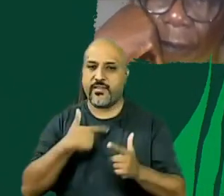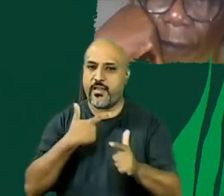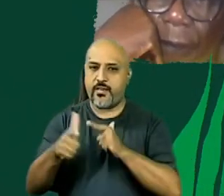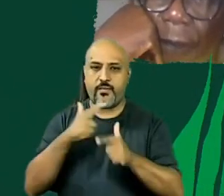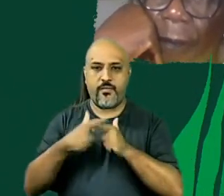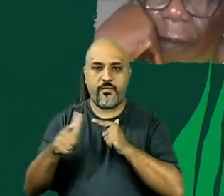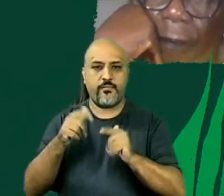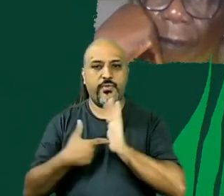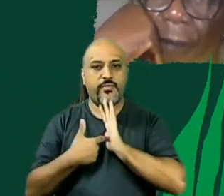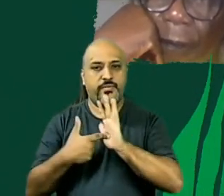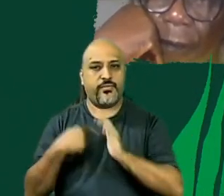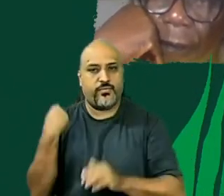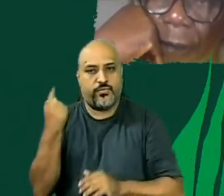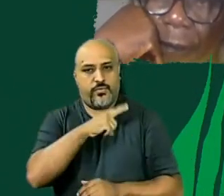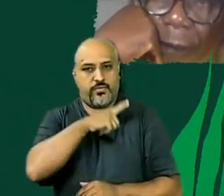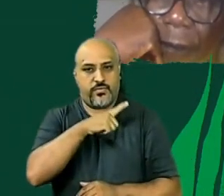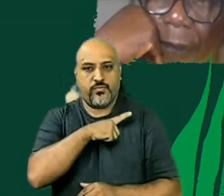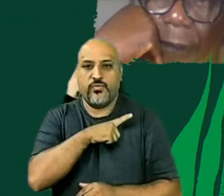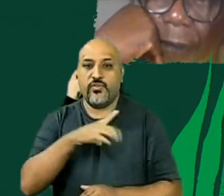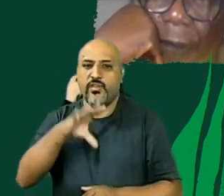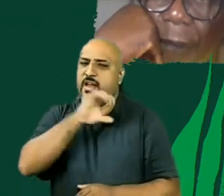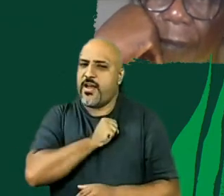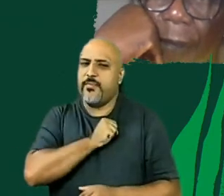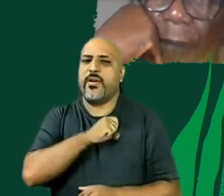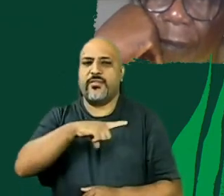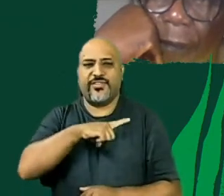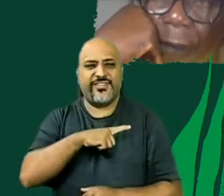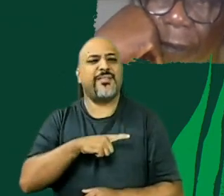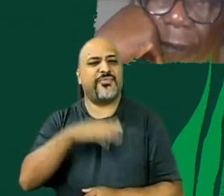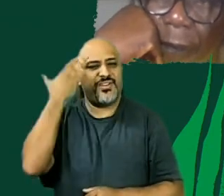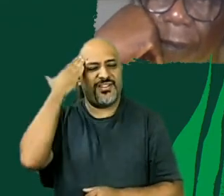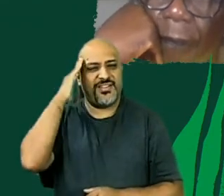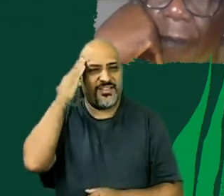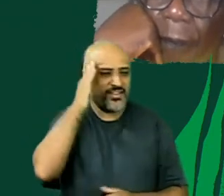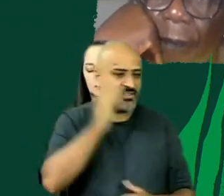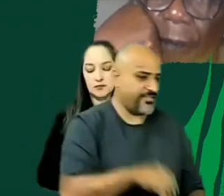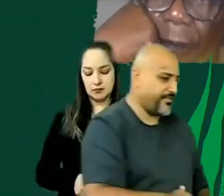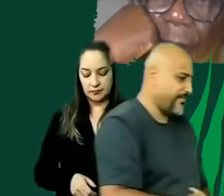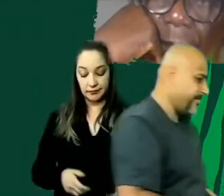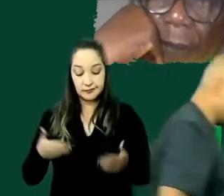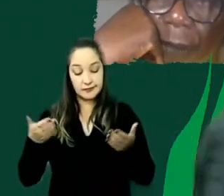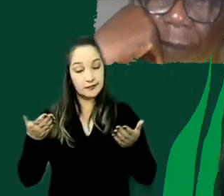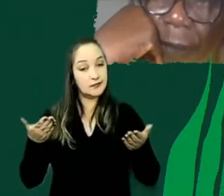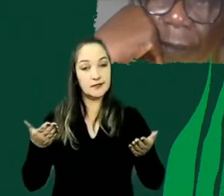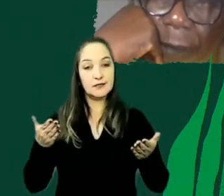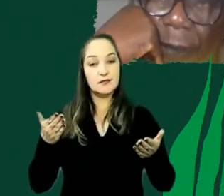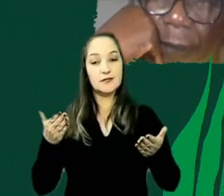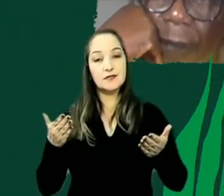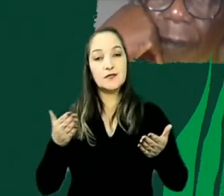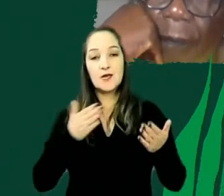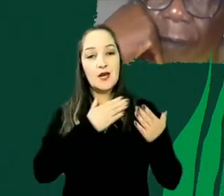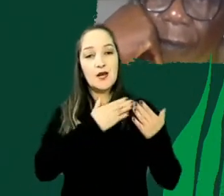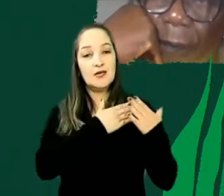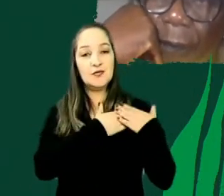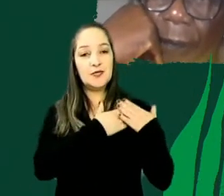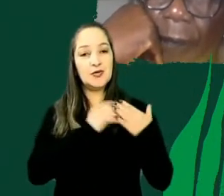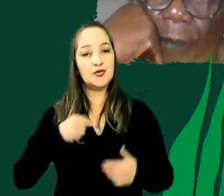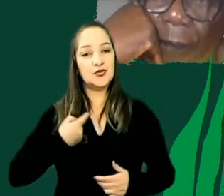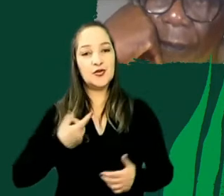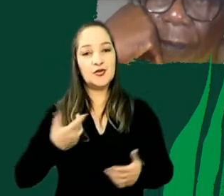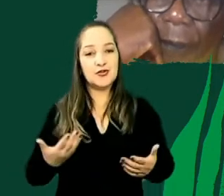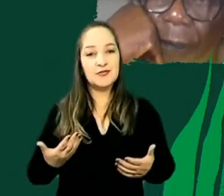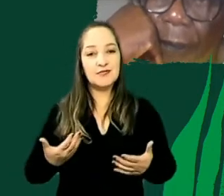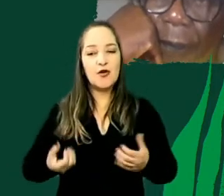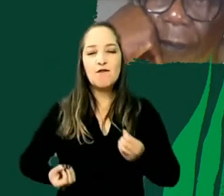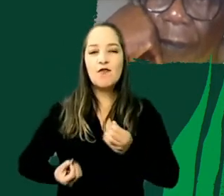really understand that. So then it's our responsibility to bloom the same way that the planet does. You know,